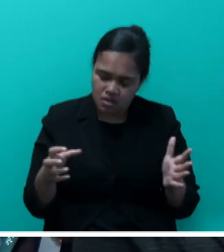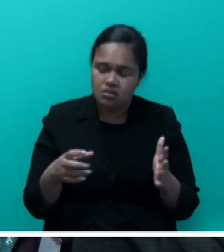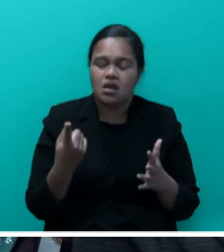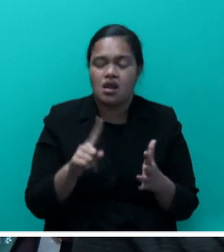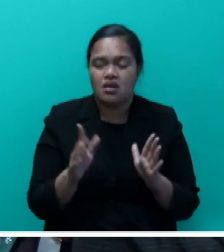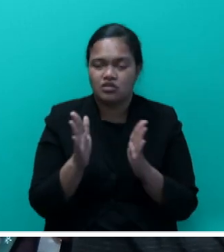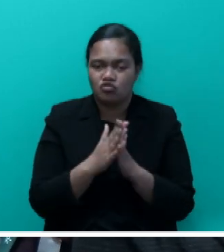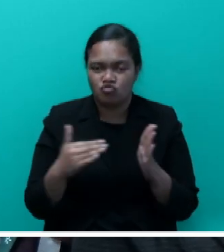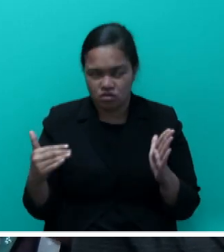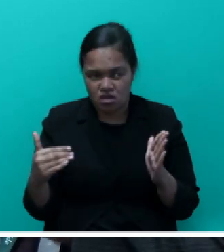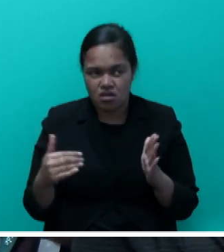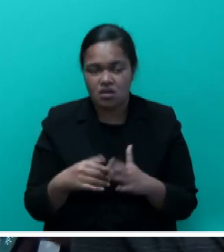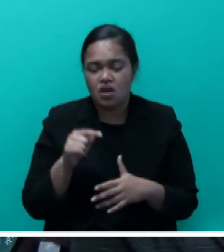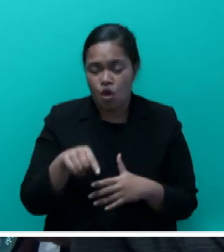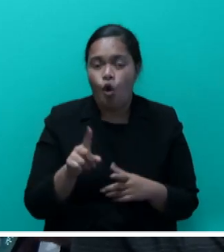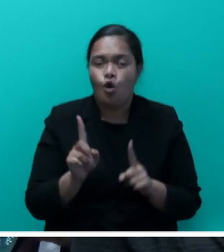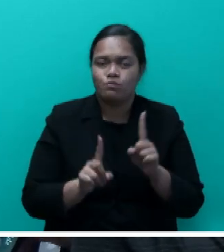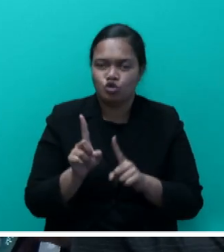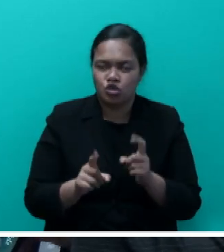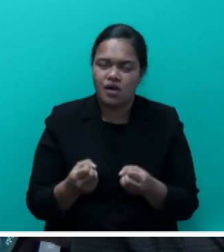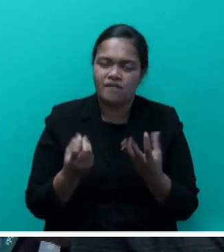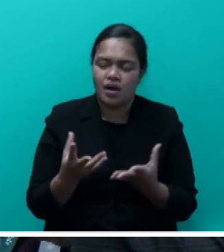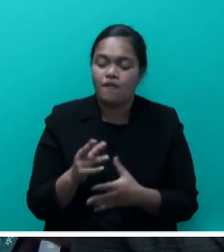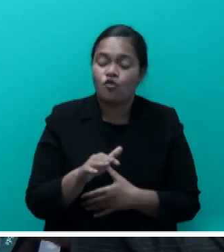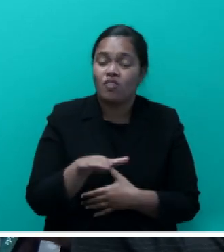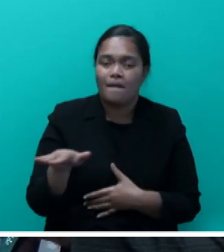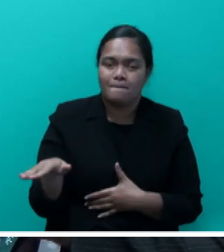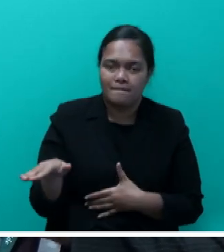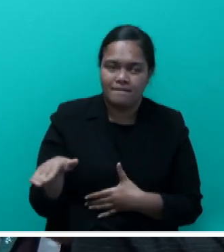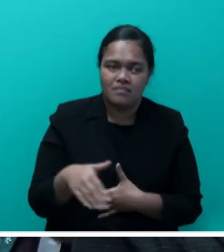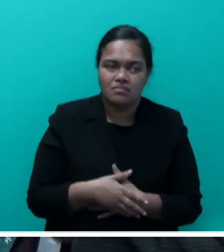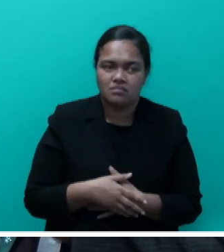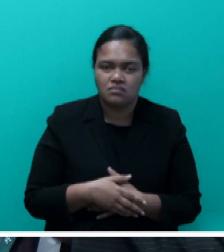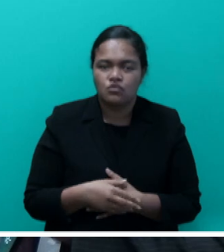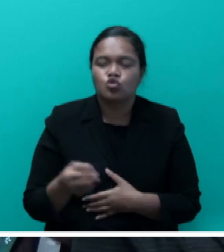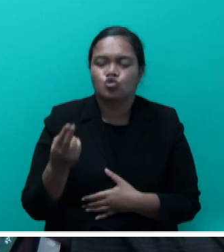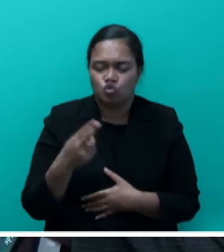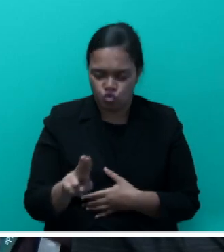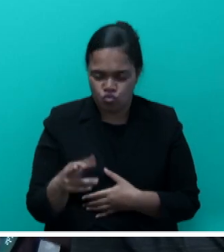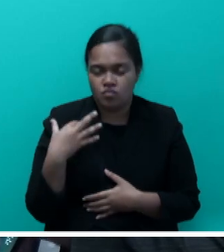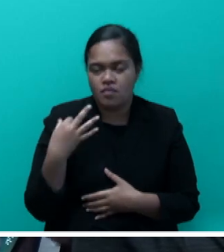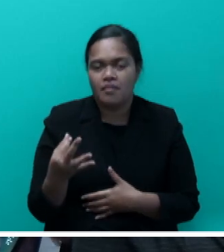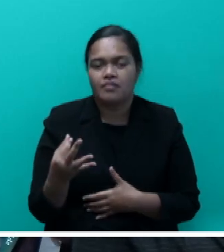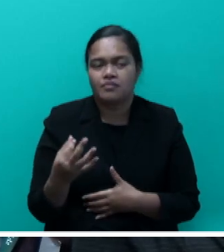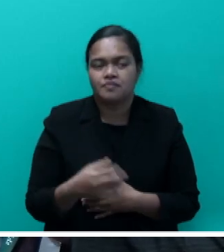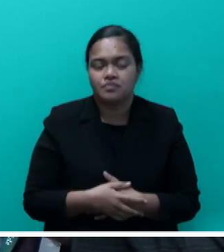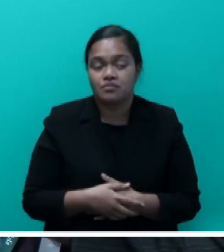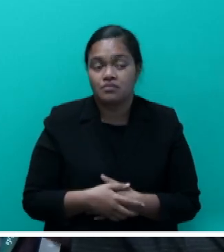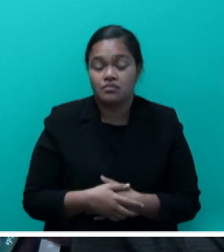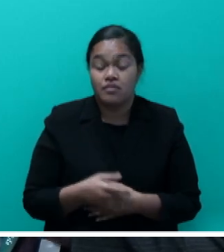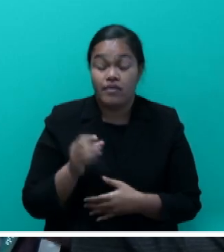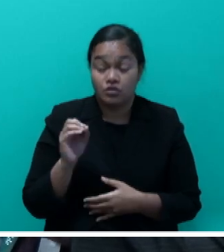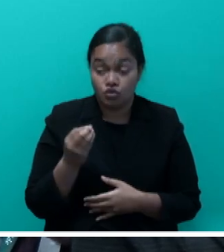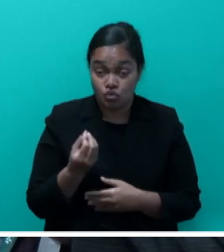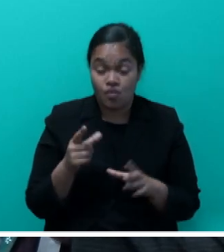carriers. So these are options available for them to regularize, and the LT is working